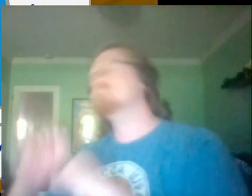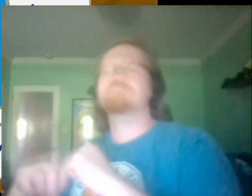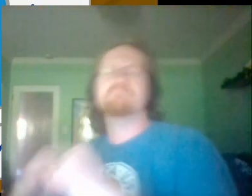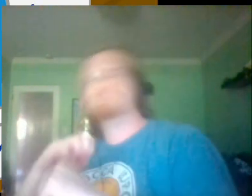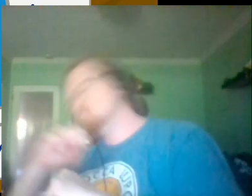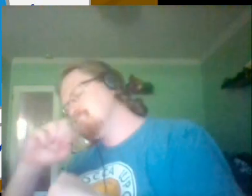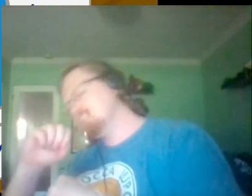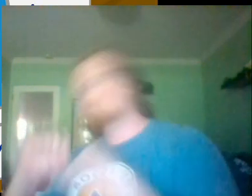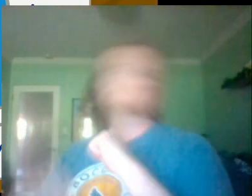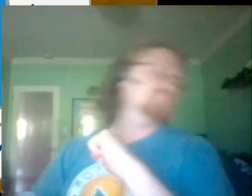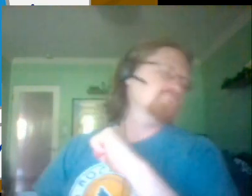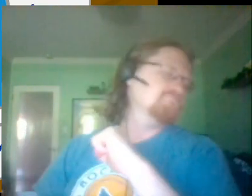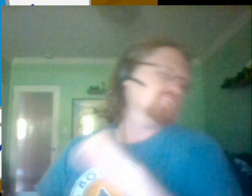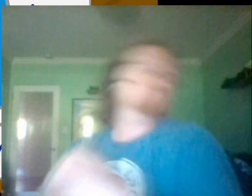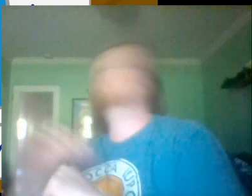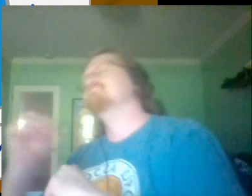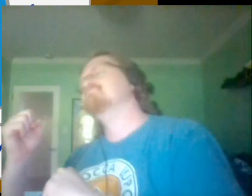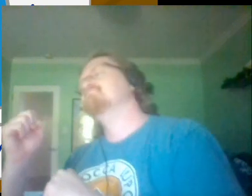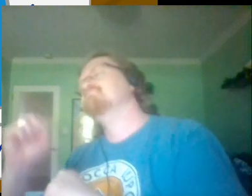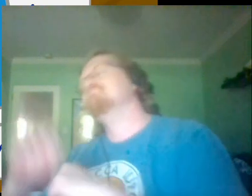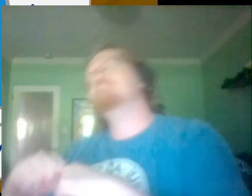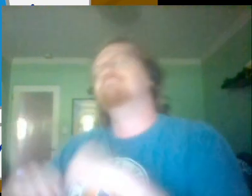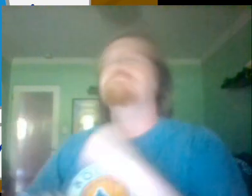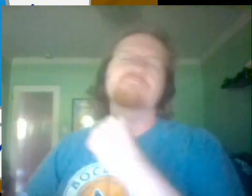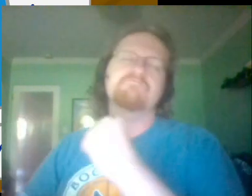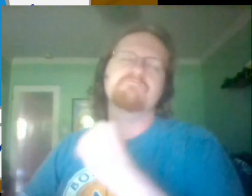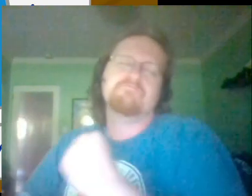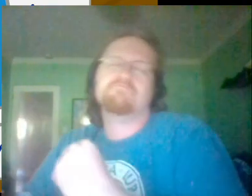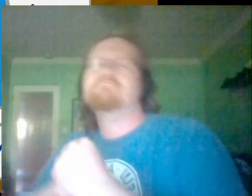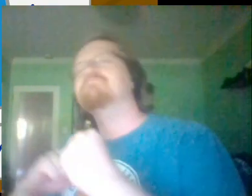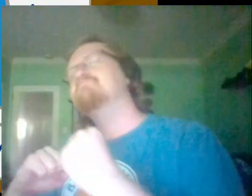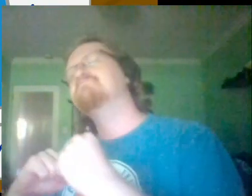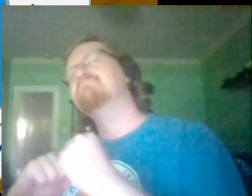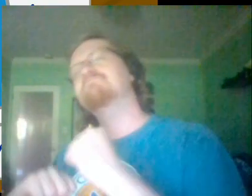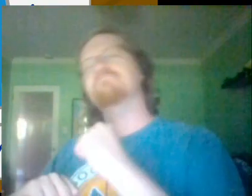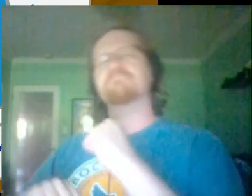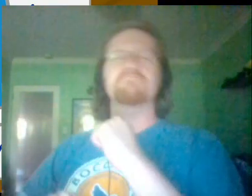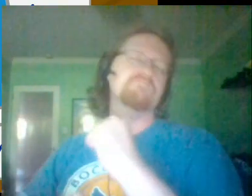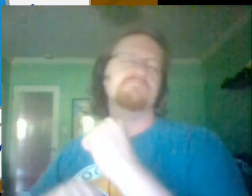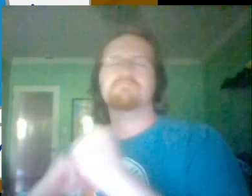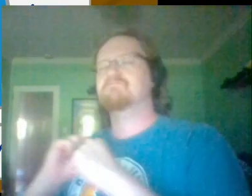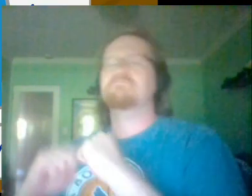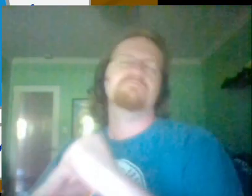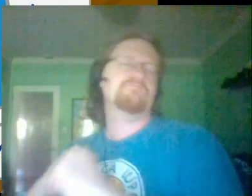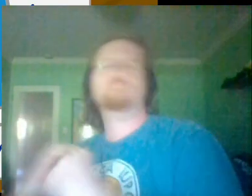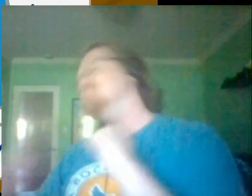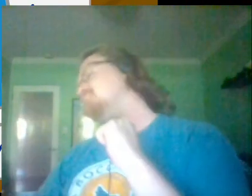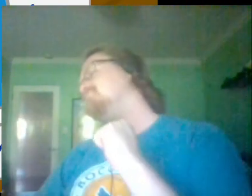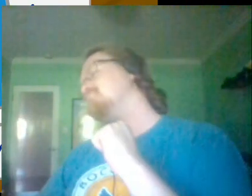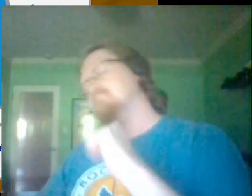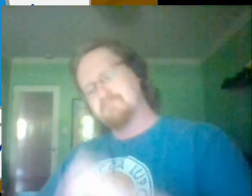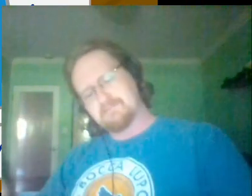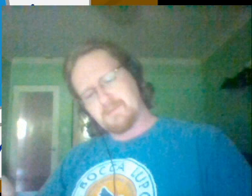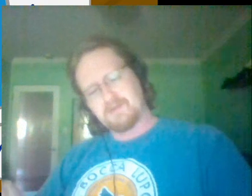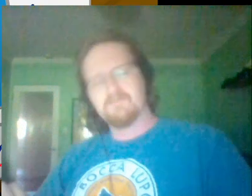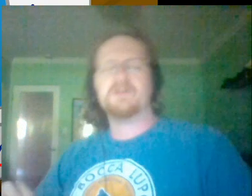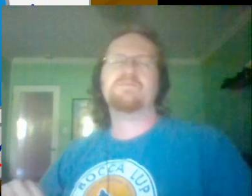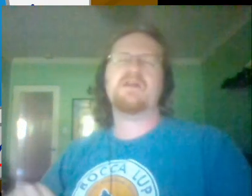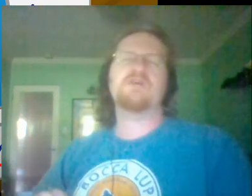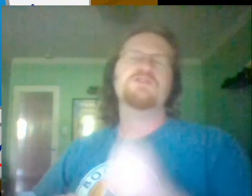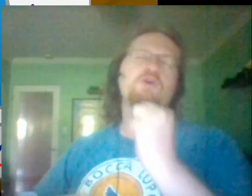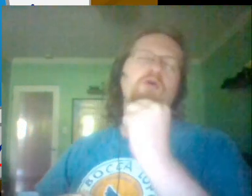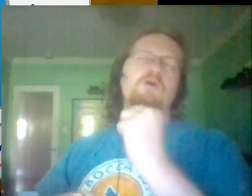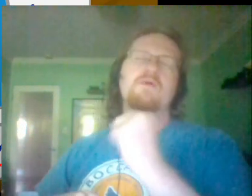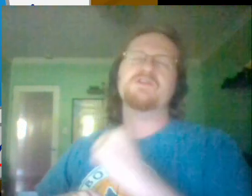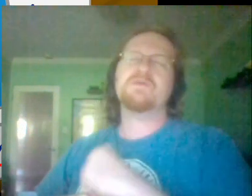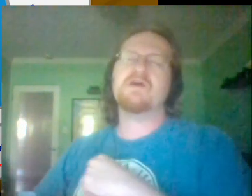as different as night and day. Don't you think that night and day are different? One is